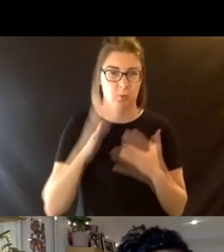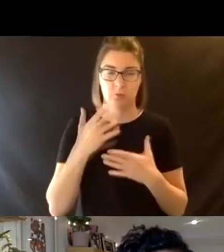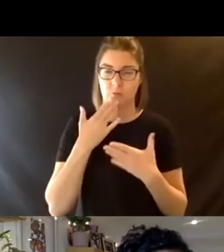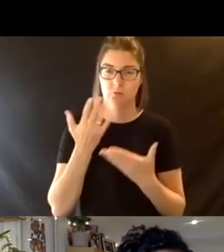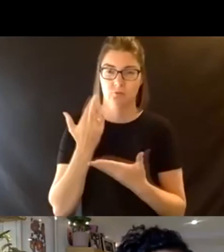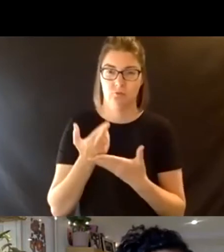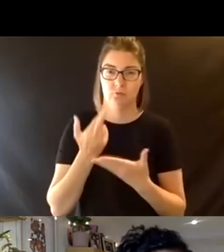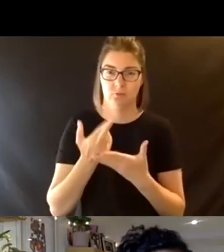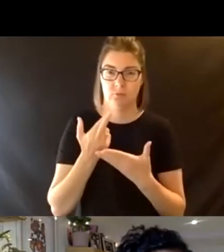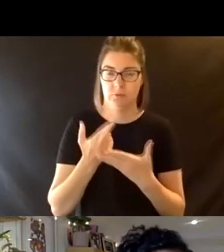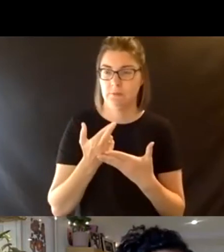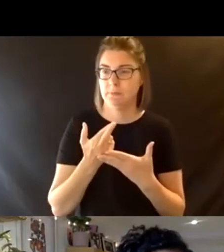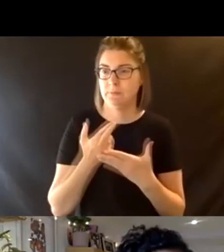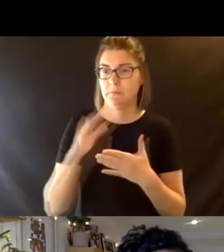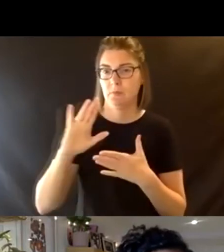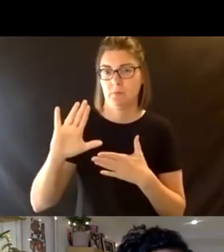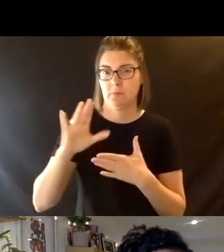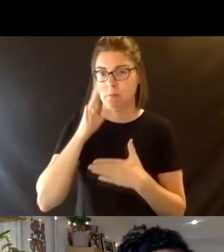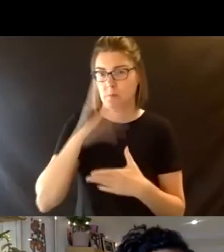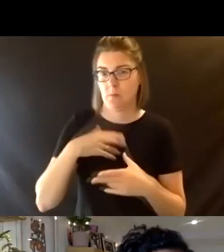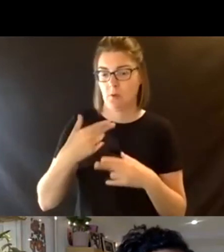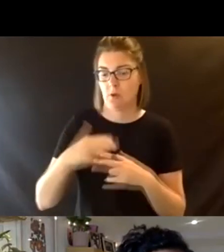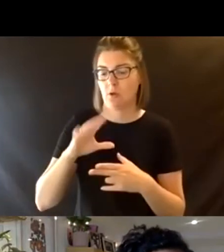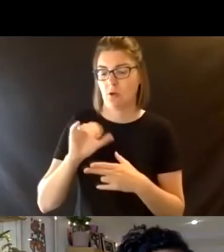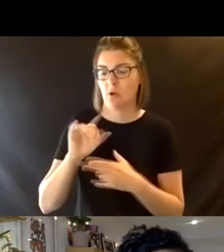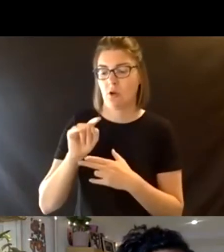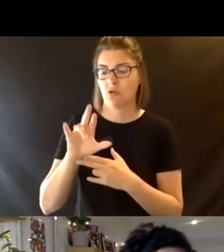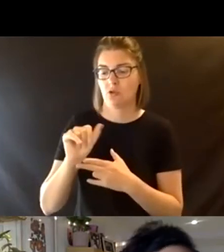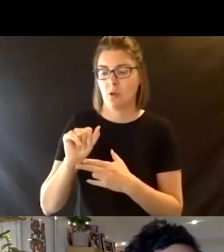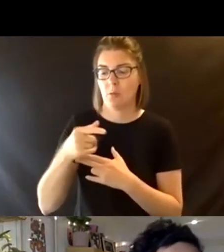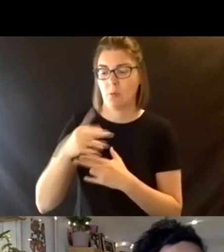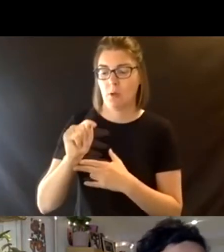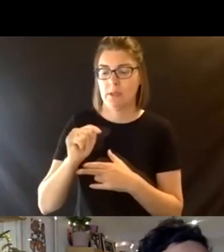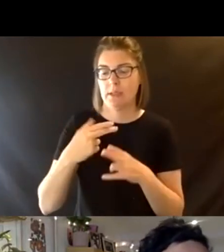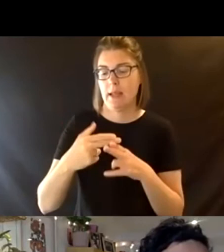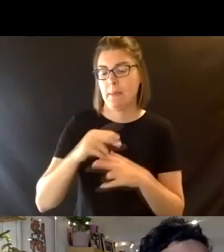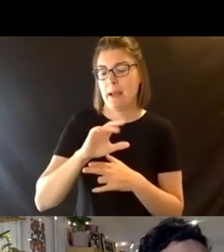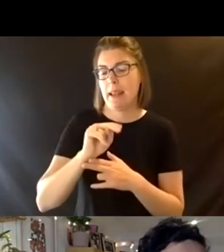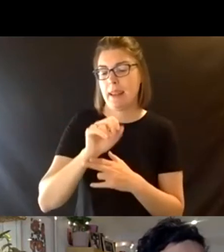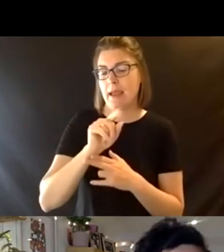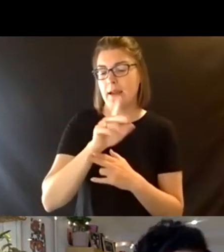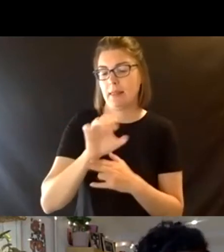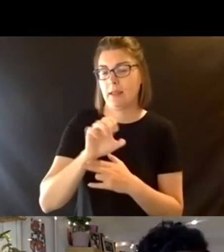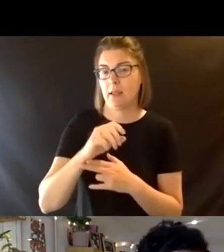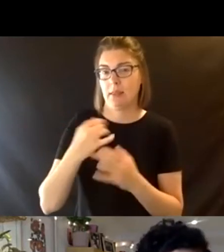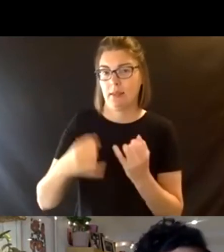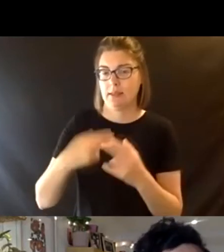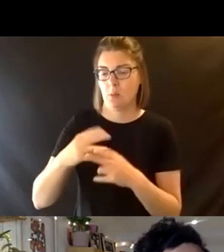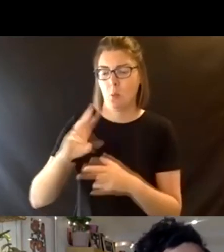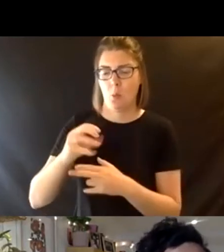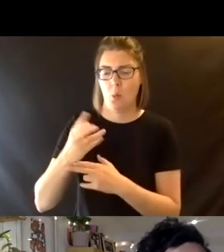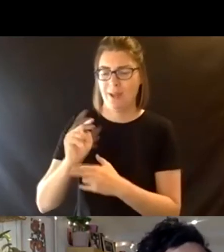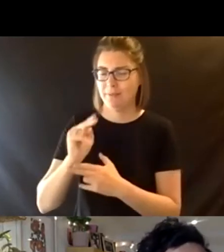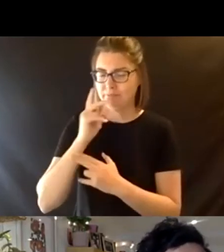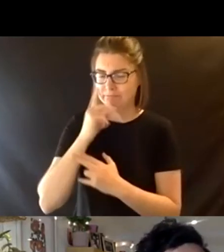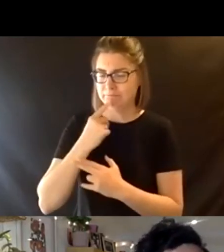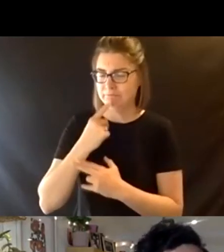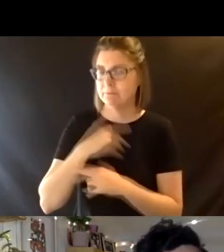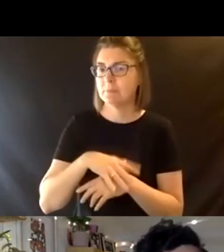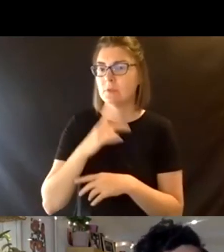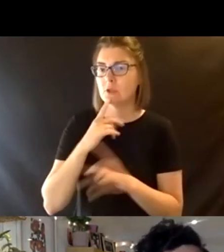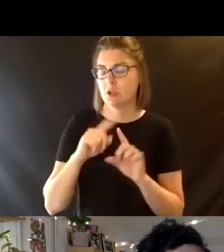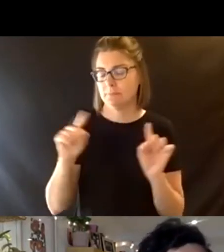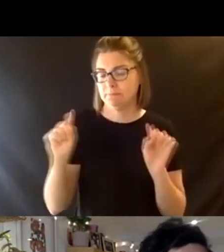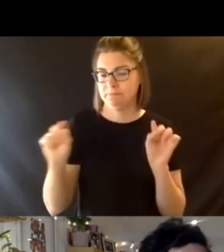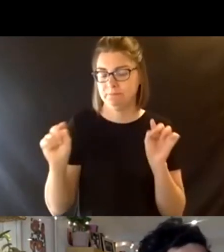resources. Her channel is called ContraPoints. Her name is Natalie Nguyen. If you haven't checked her out, go check her out. She differentiates, or she